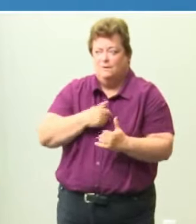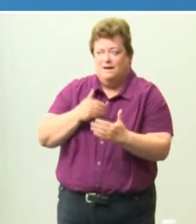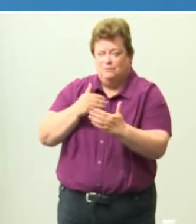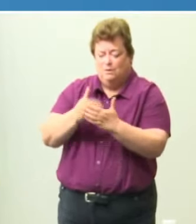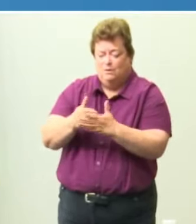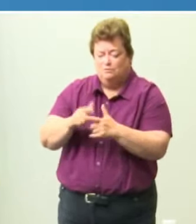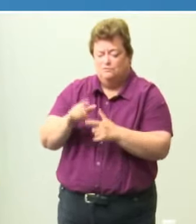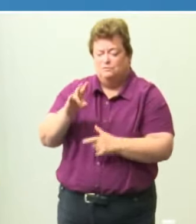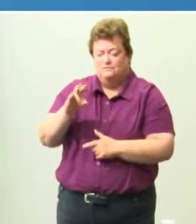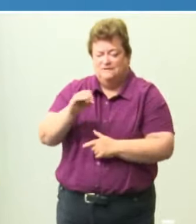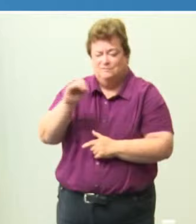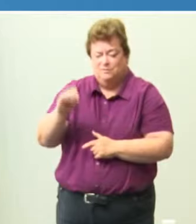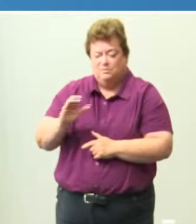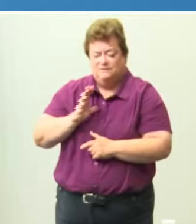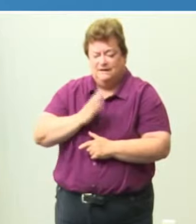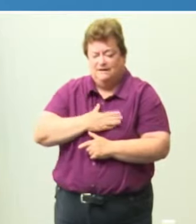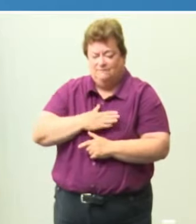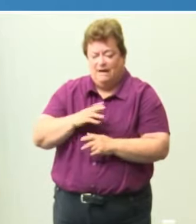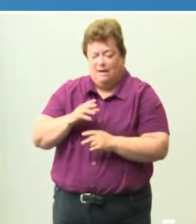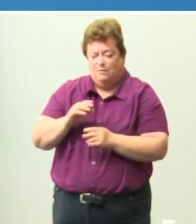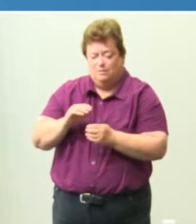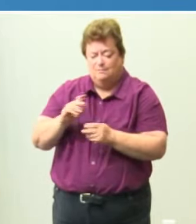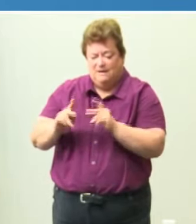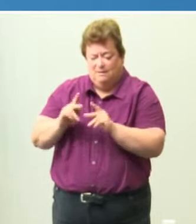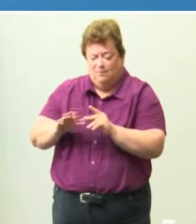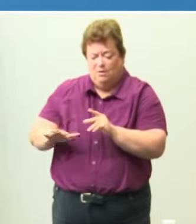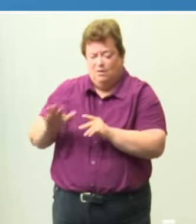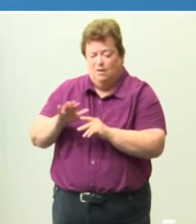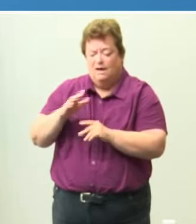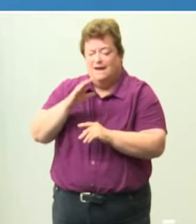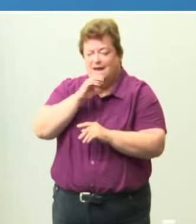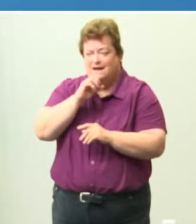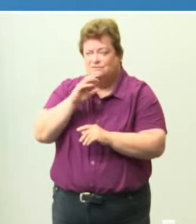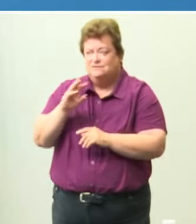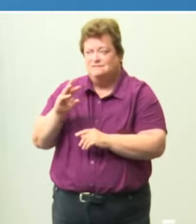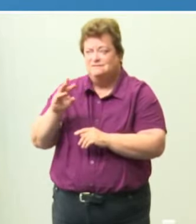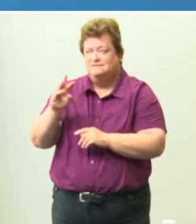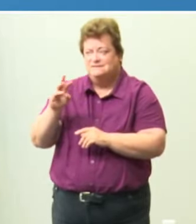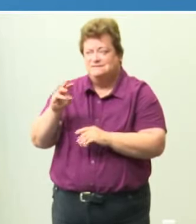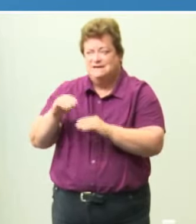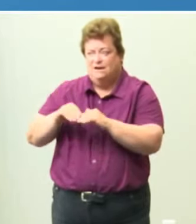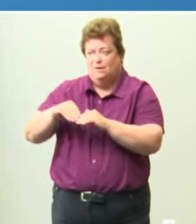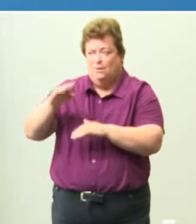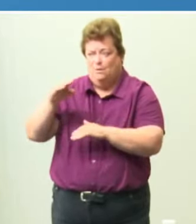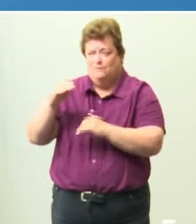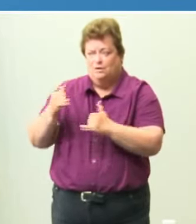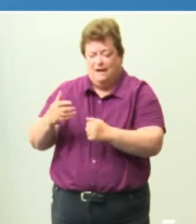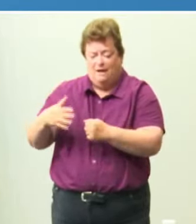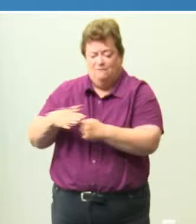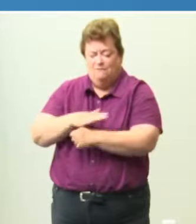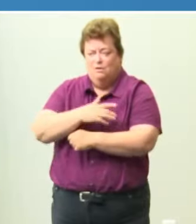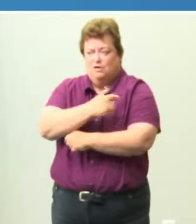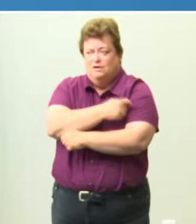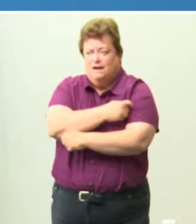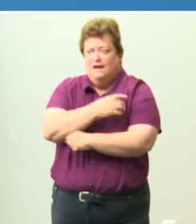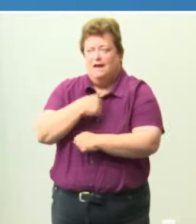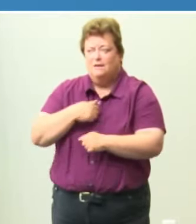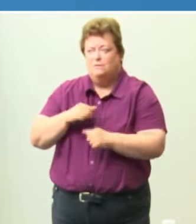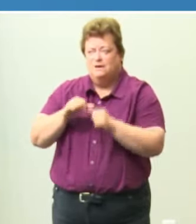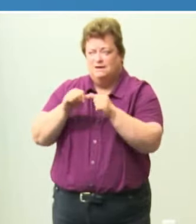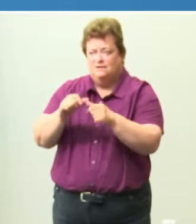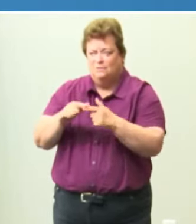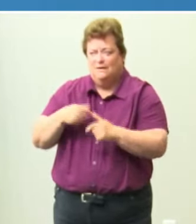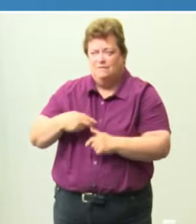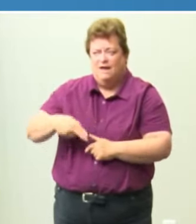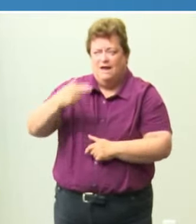to 70% of our population age 16 and over fully vaccinated, and we continue to have the